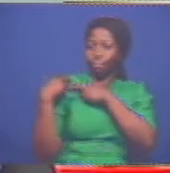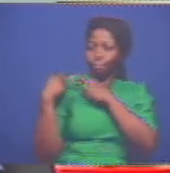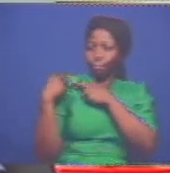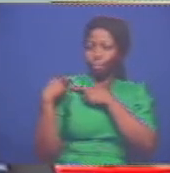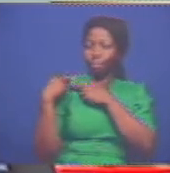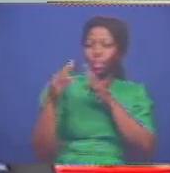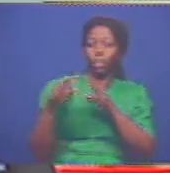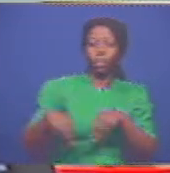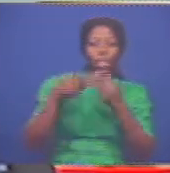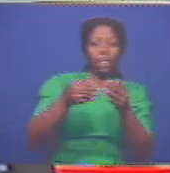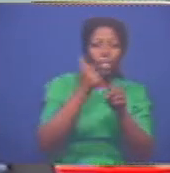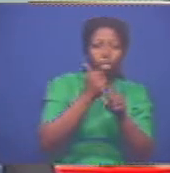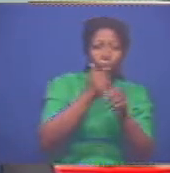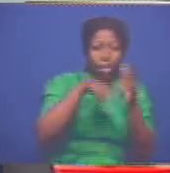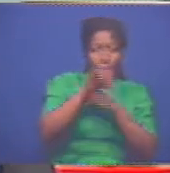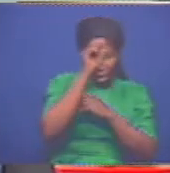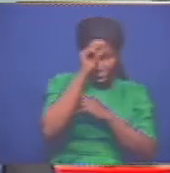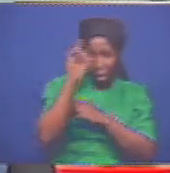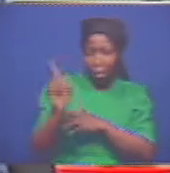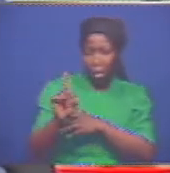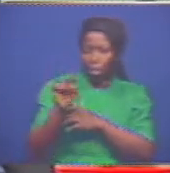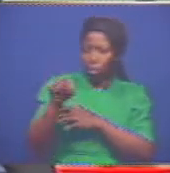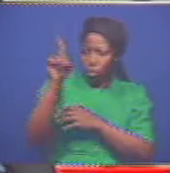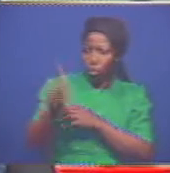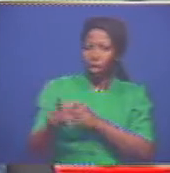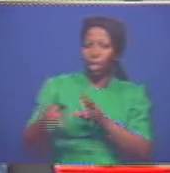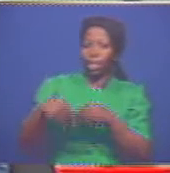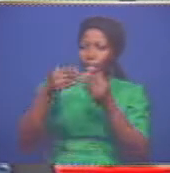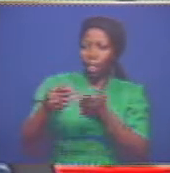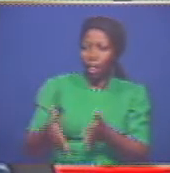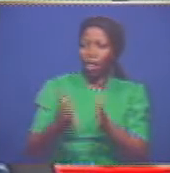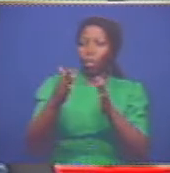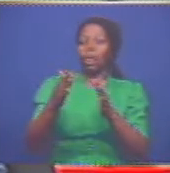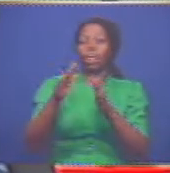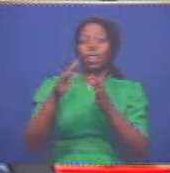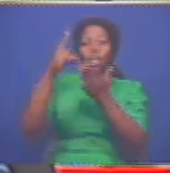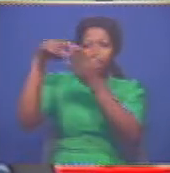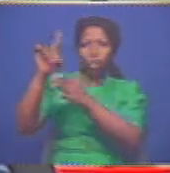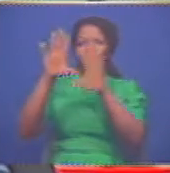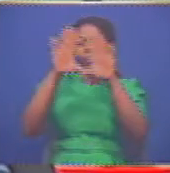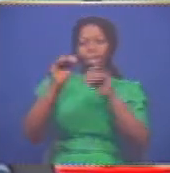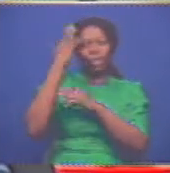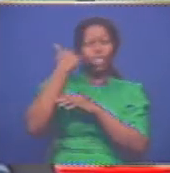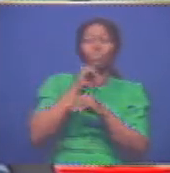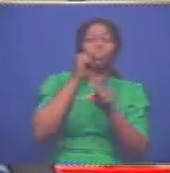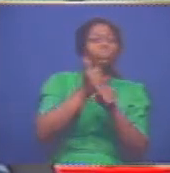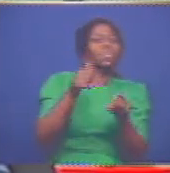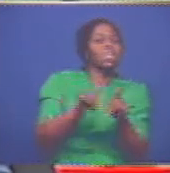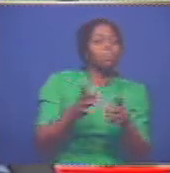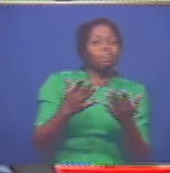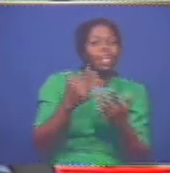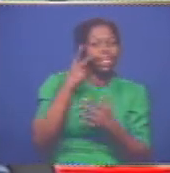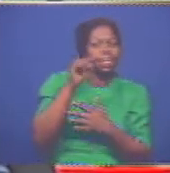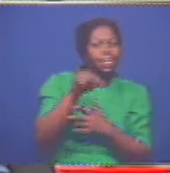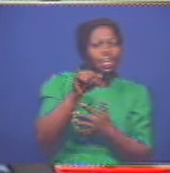You're given a job in a government ministry, you're supposed to deliver a road, the correct budget. Why not do it? I see this a lot, especially in